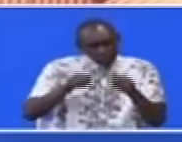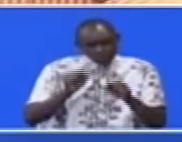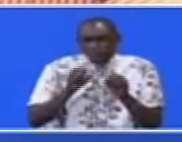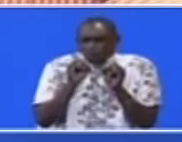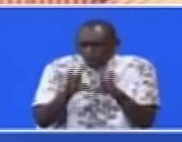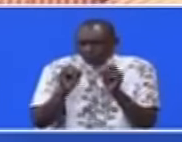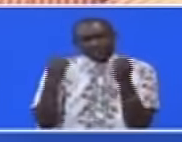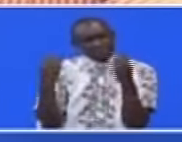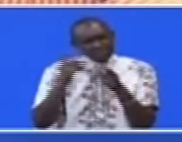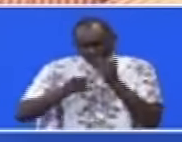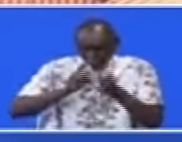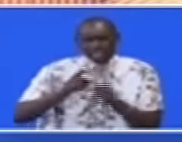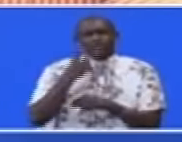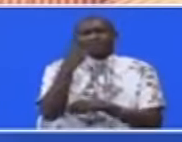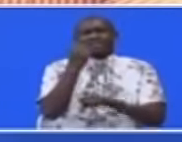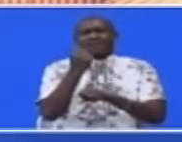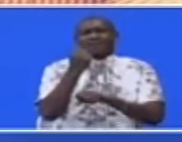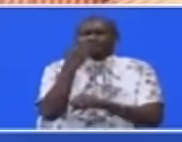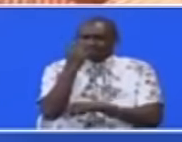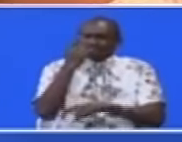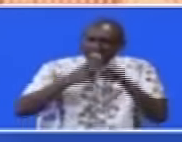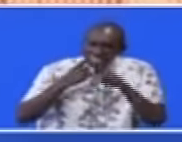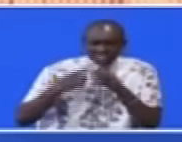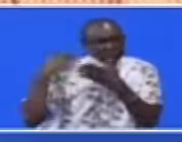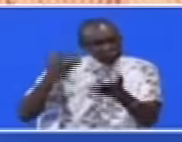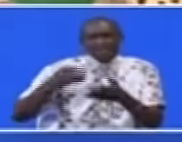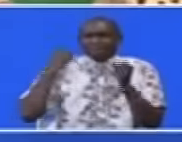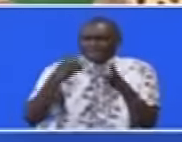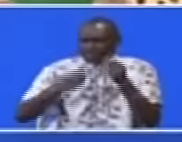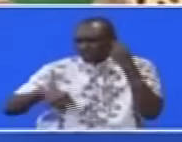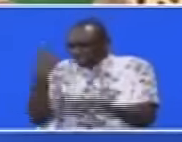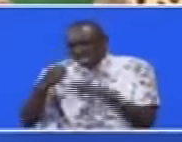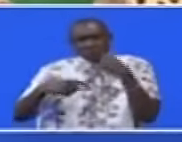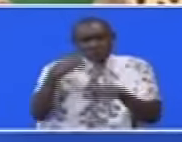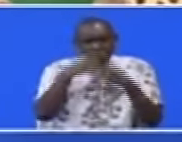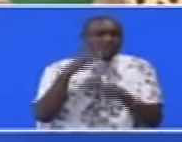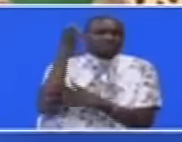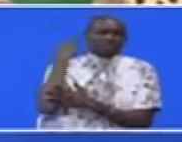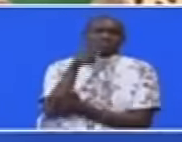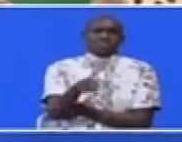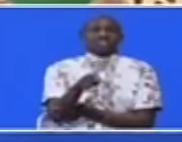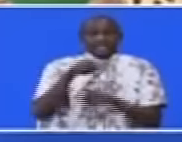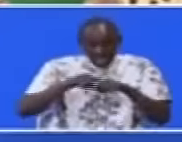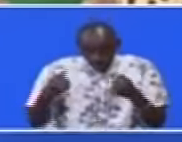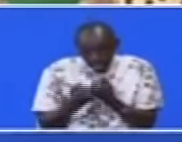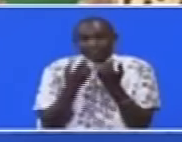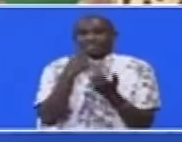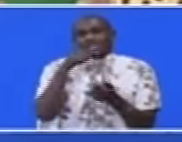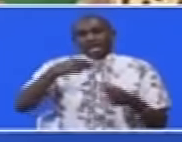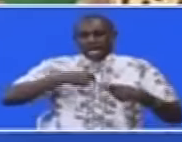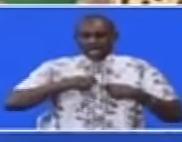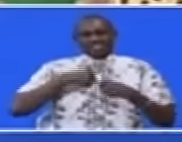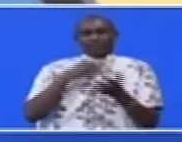coached Kenyan athletes for the past 25 years, some of whom have broken records long before the camp was accused of doping in 2012.